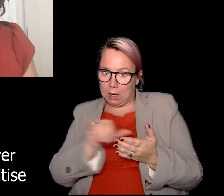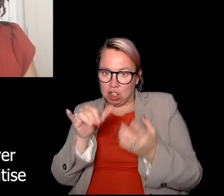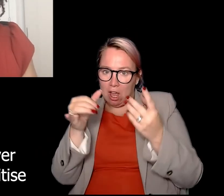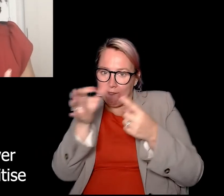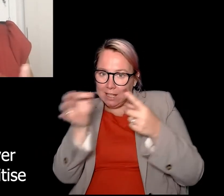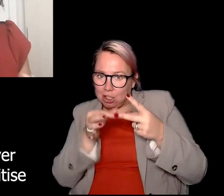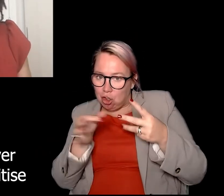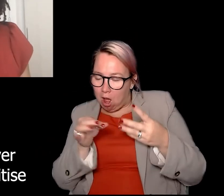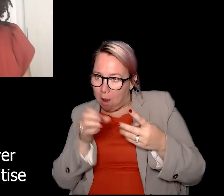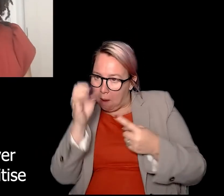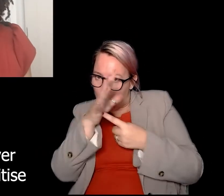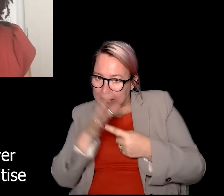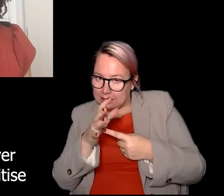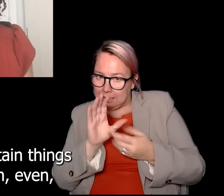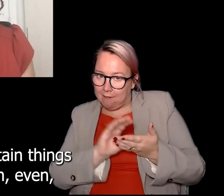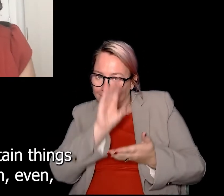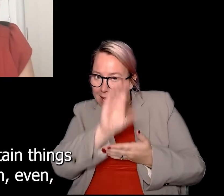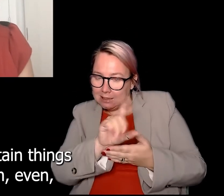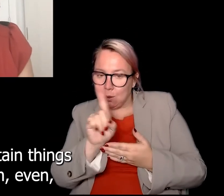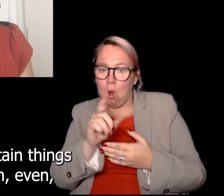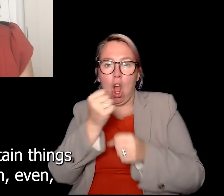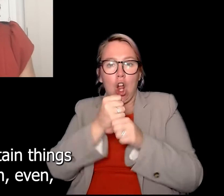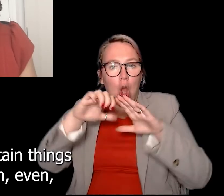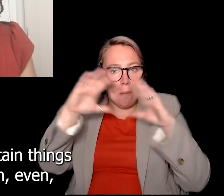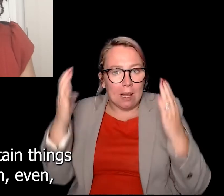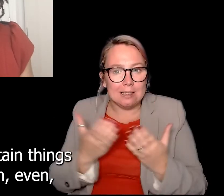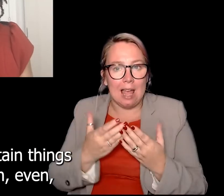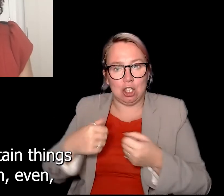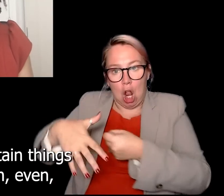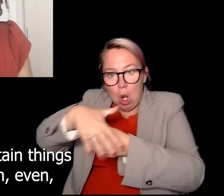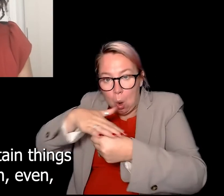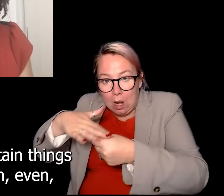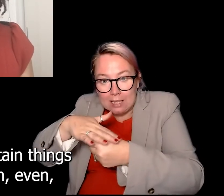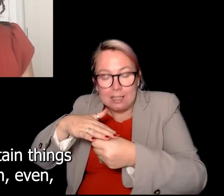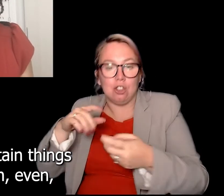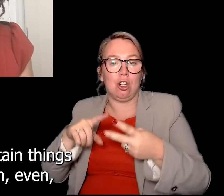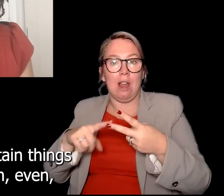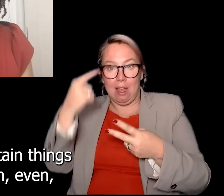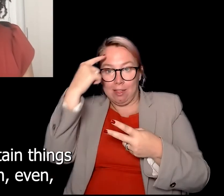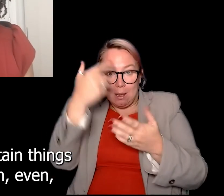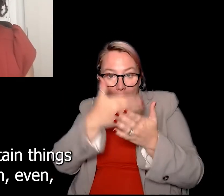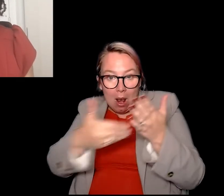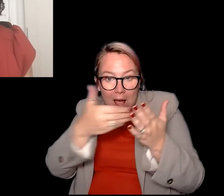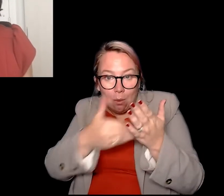have the decision over which features are prioritized and what we invest in, and certain things like globalization, localization, even, right?